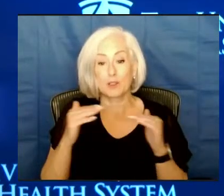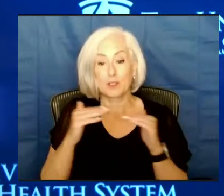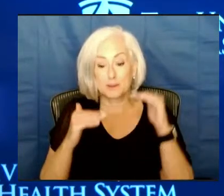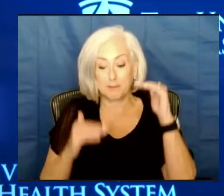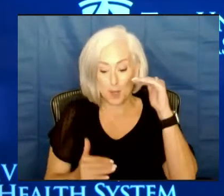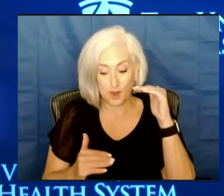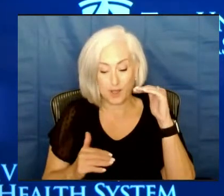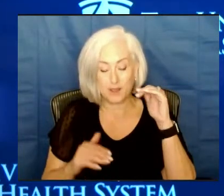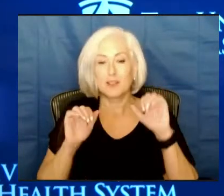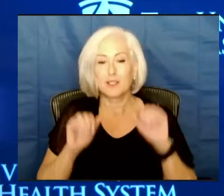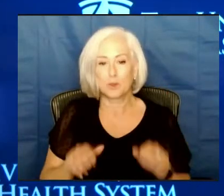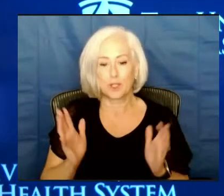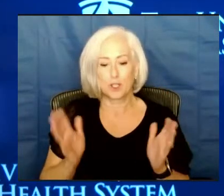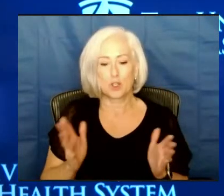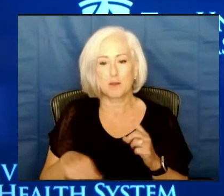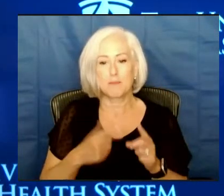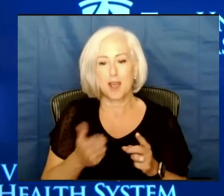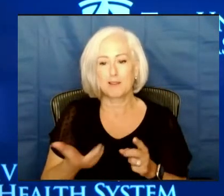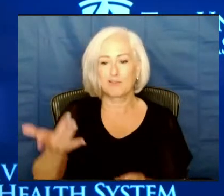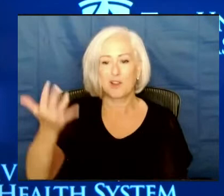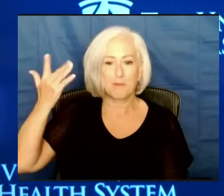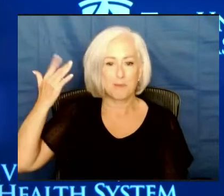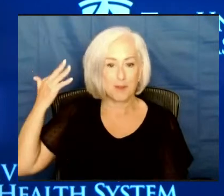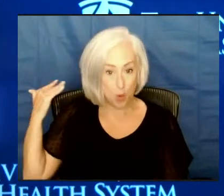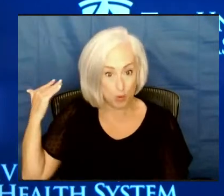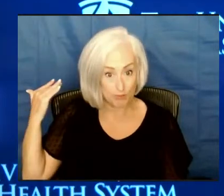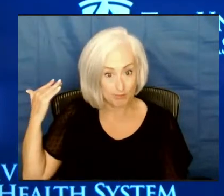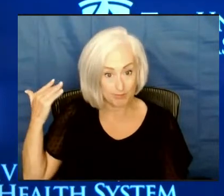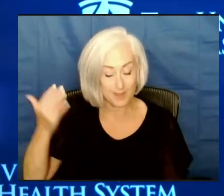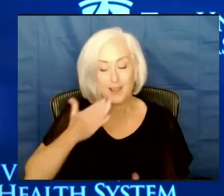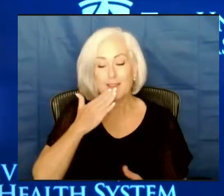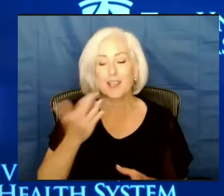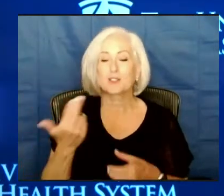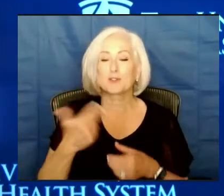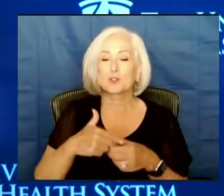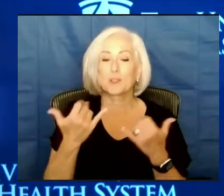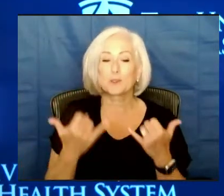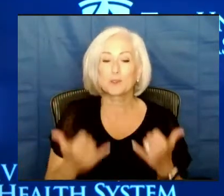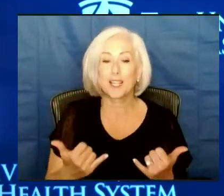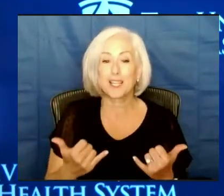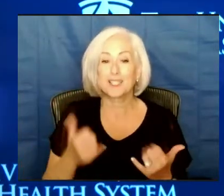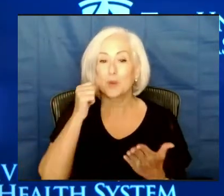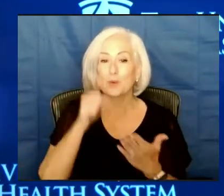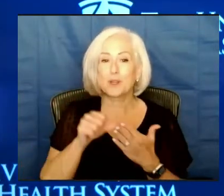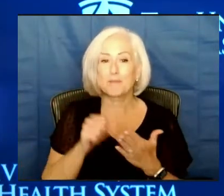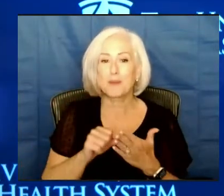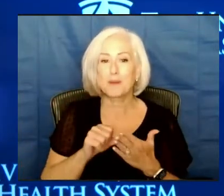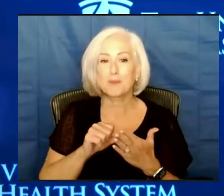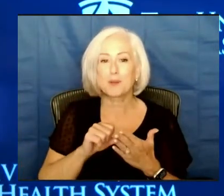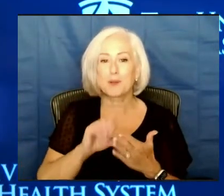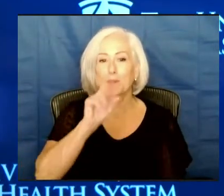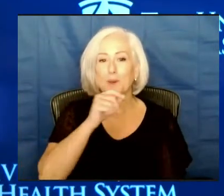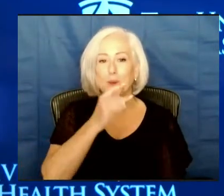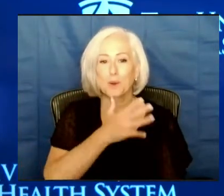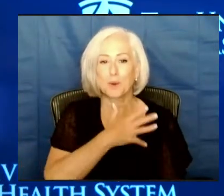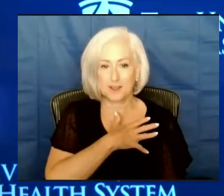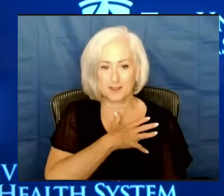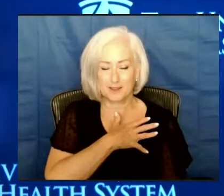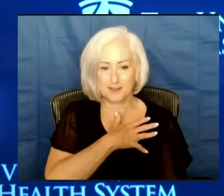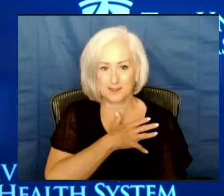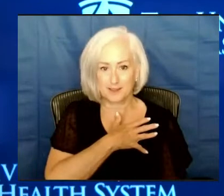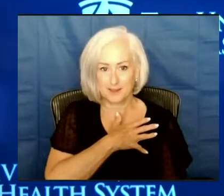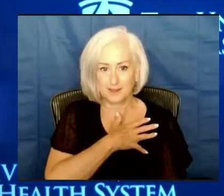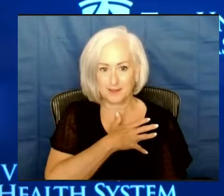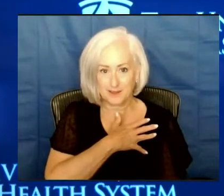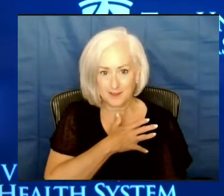being in the past. Thanks for being with us today, and remember, grace, unmerited favor of all